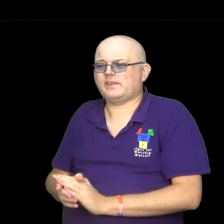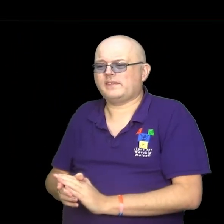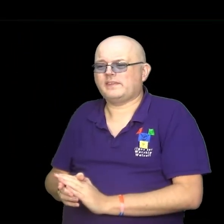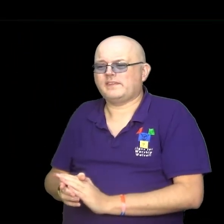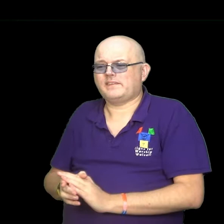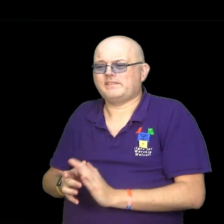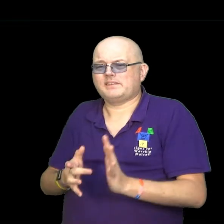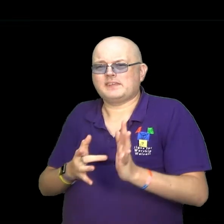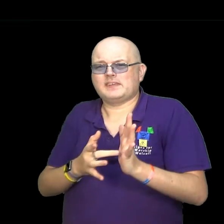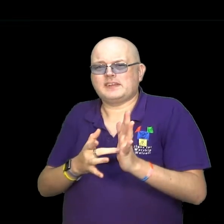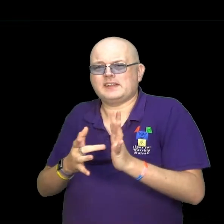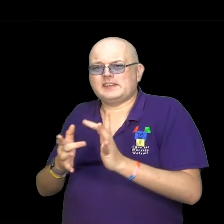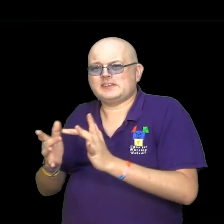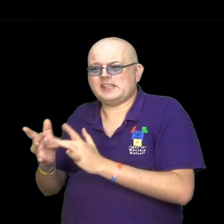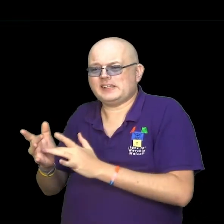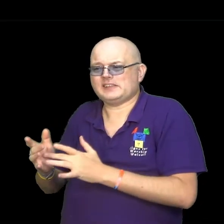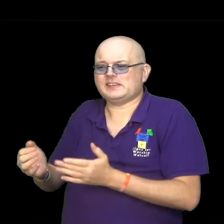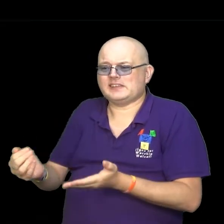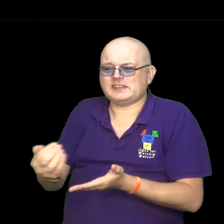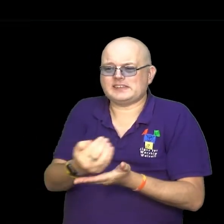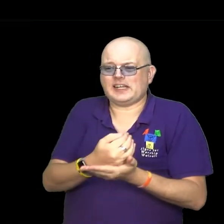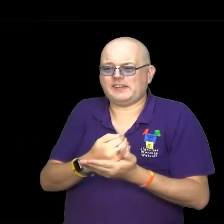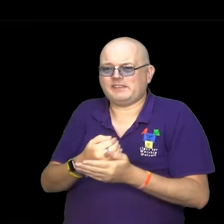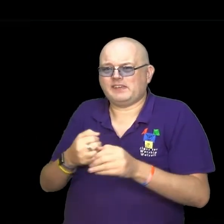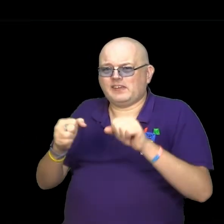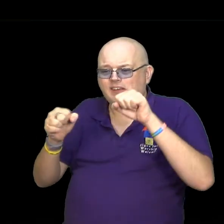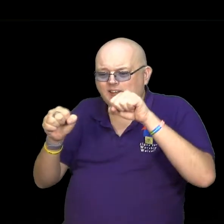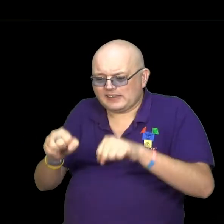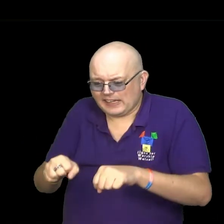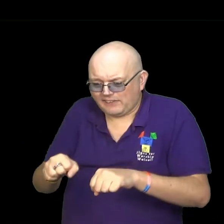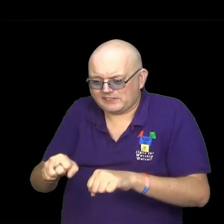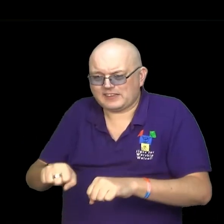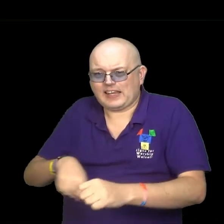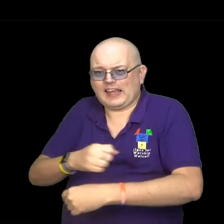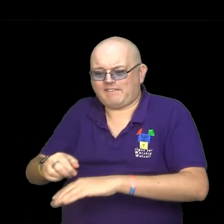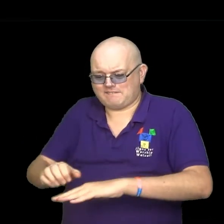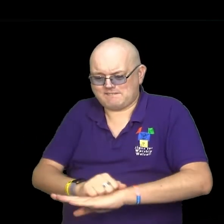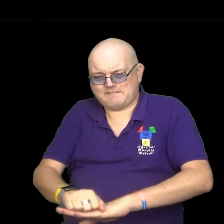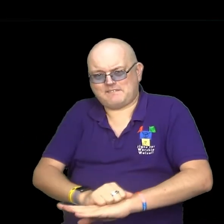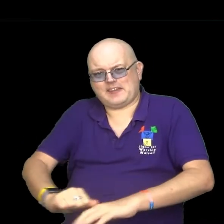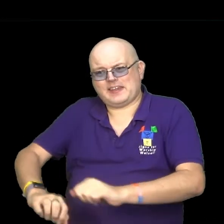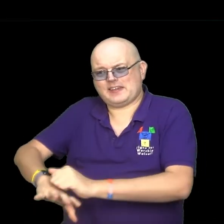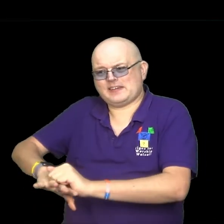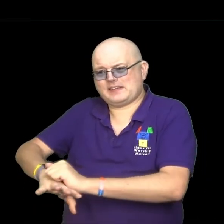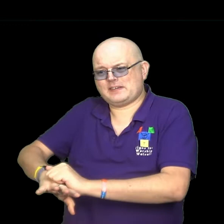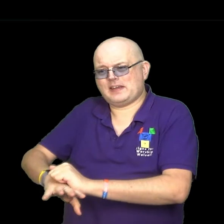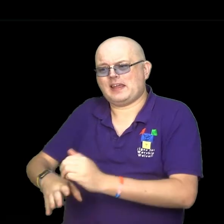The Saviour now to one.